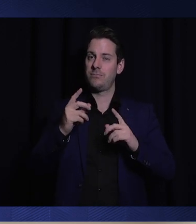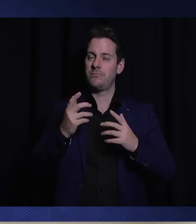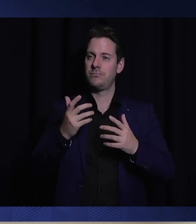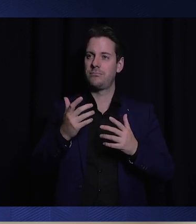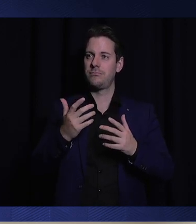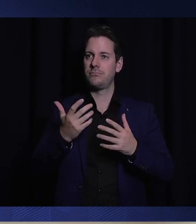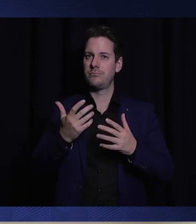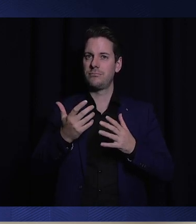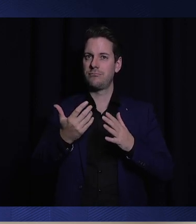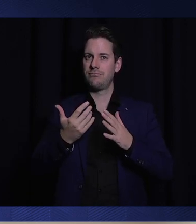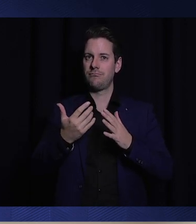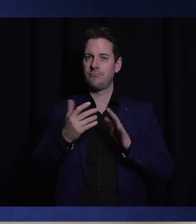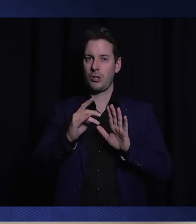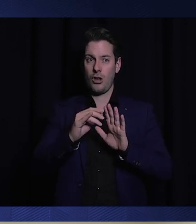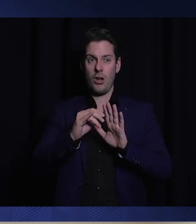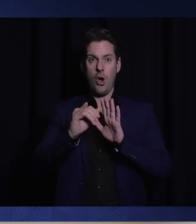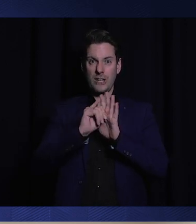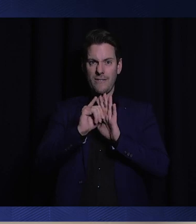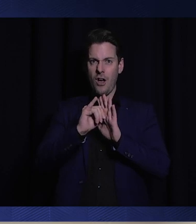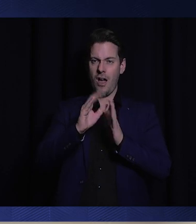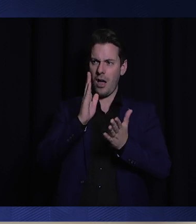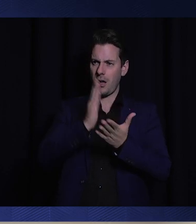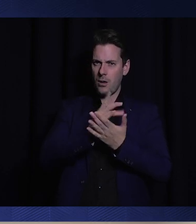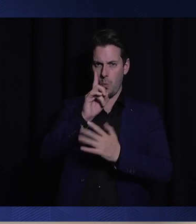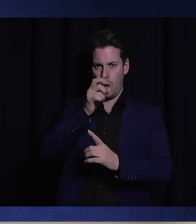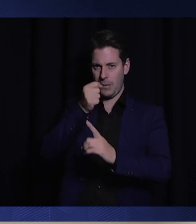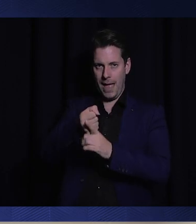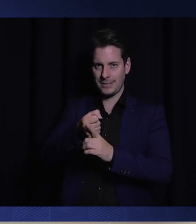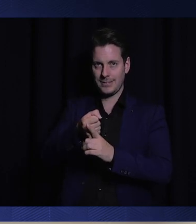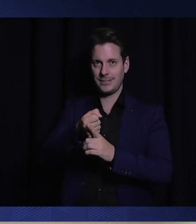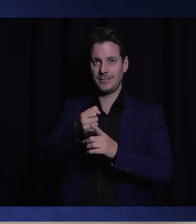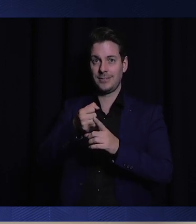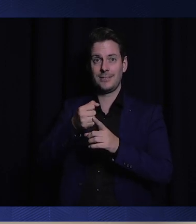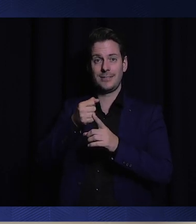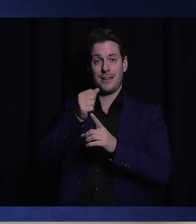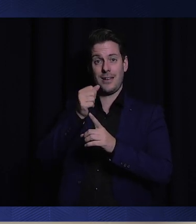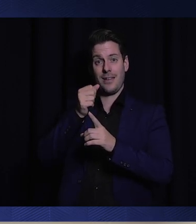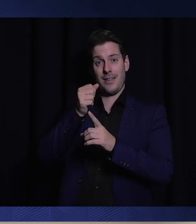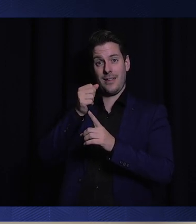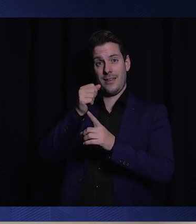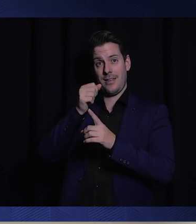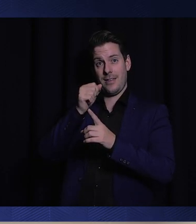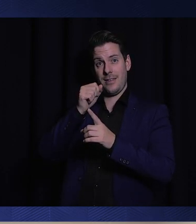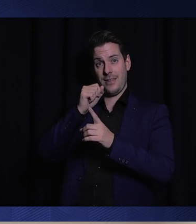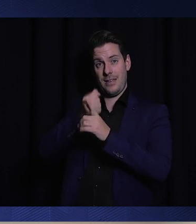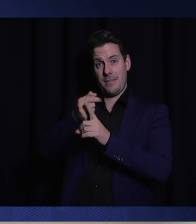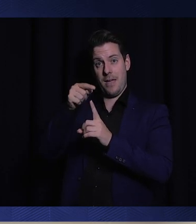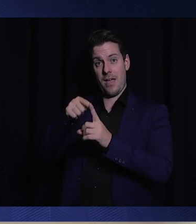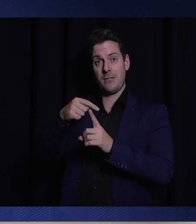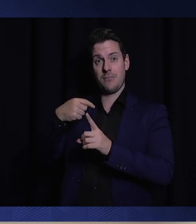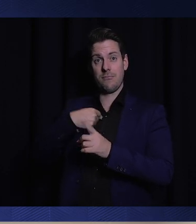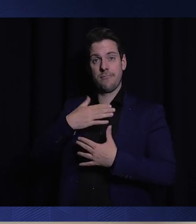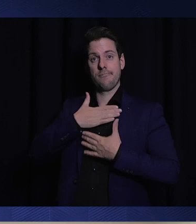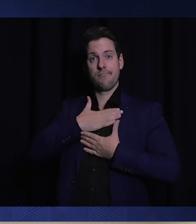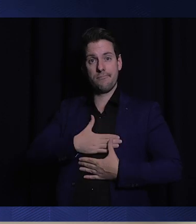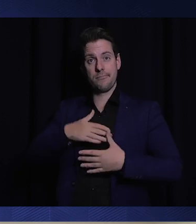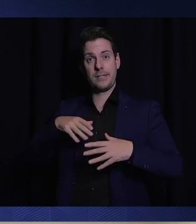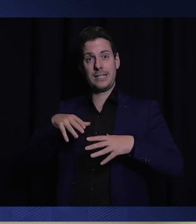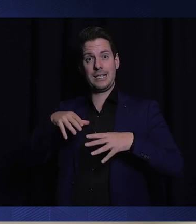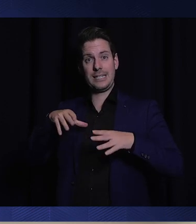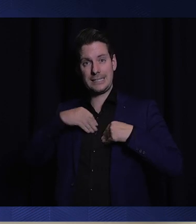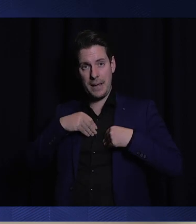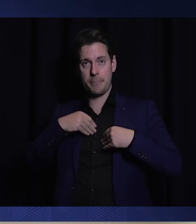the strategies that we have for nature-based solutions. And the example that we see in Fiji is a really